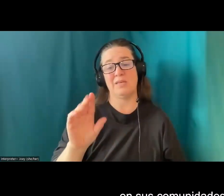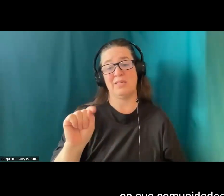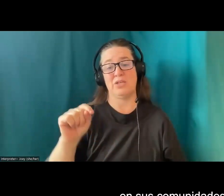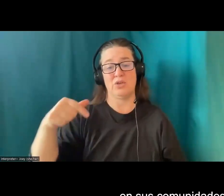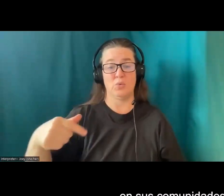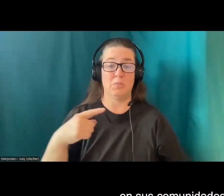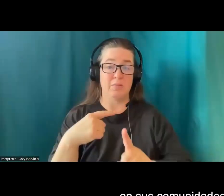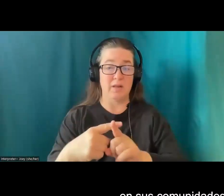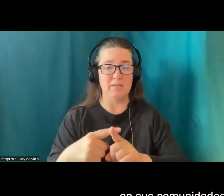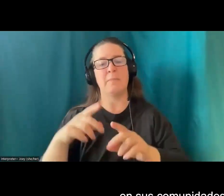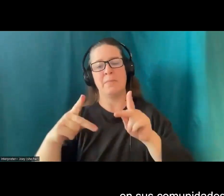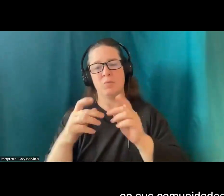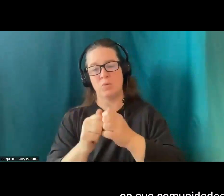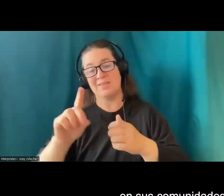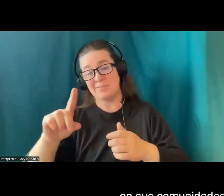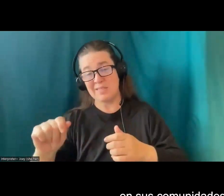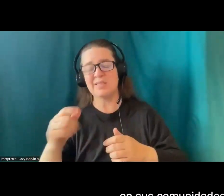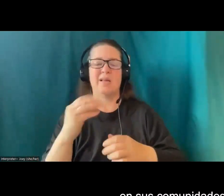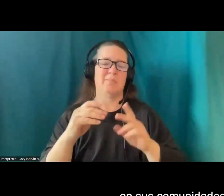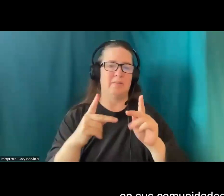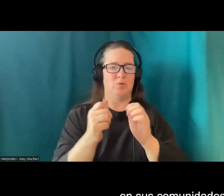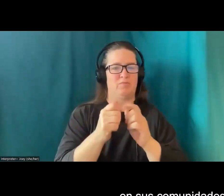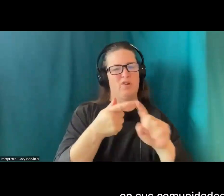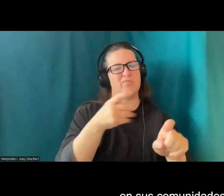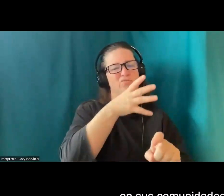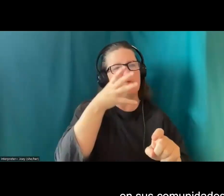communities, and we know how important